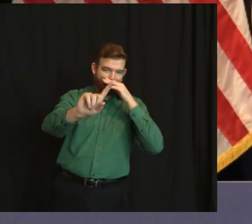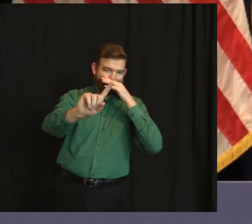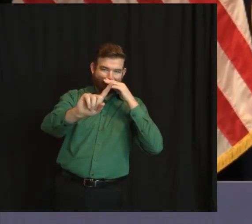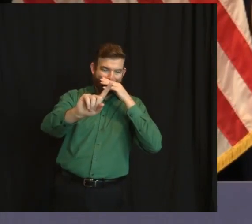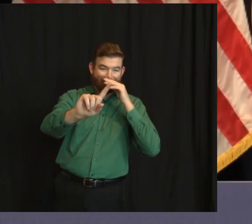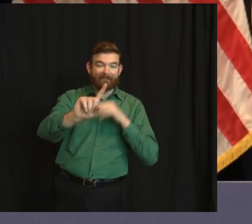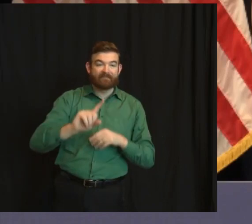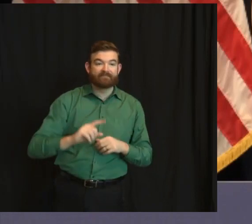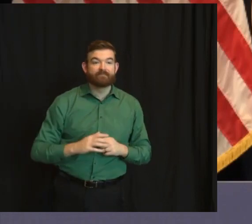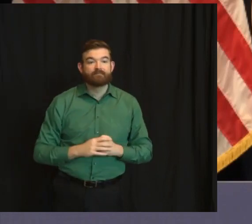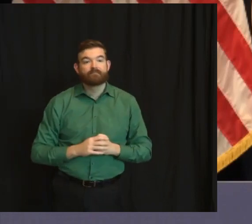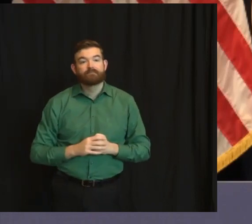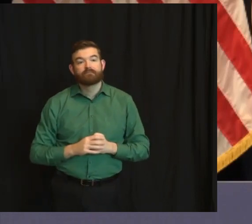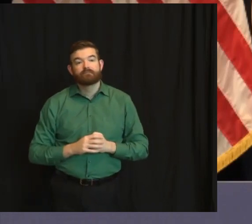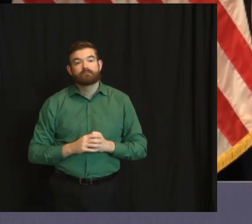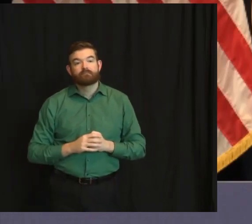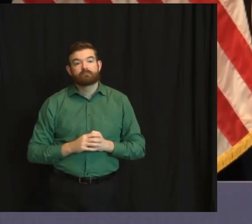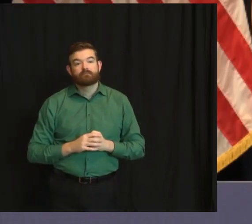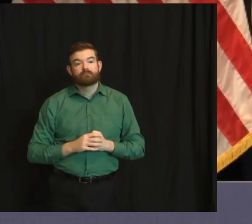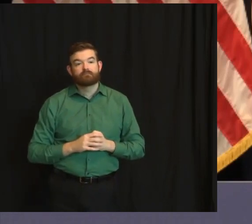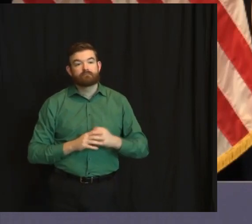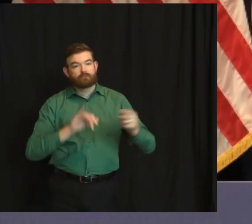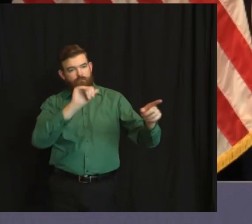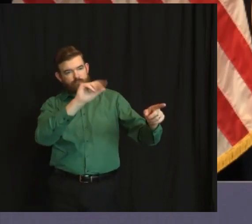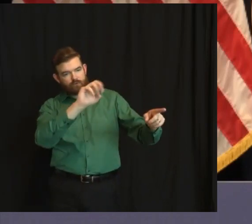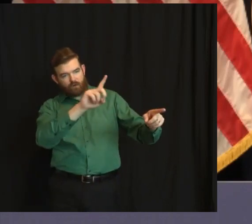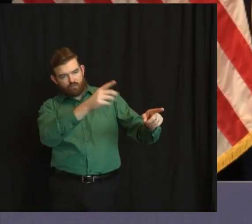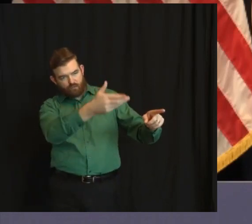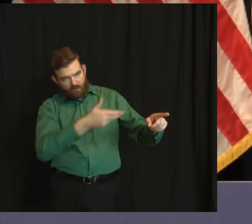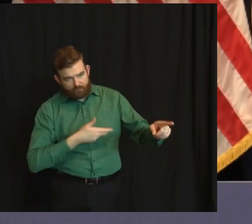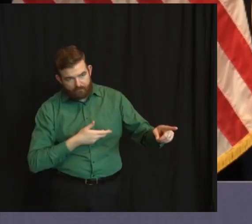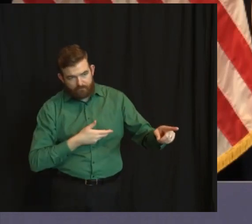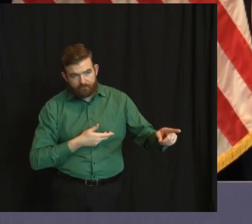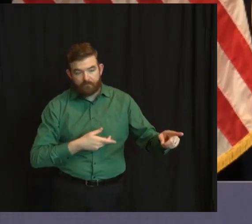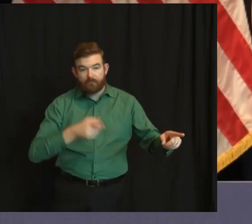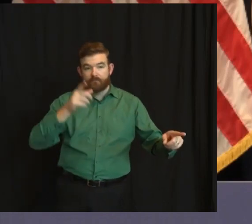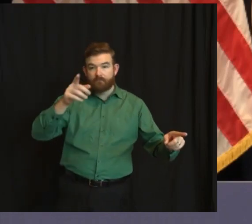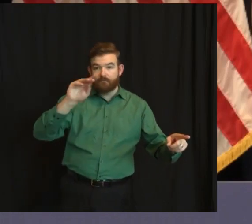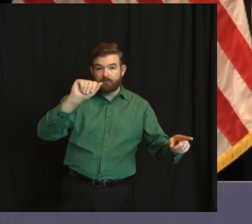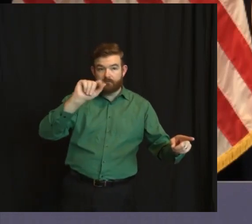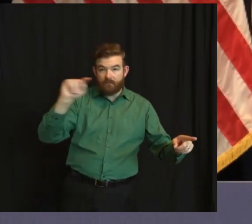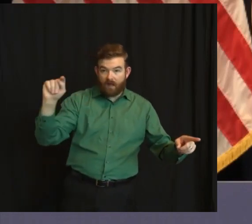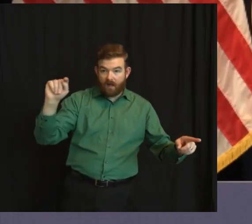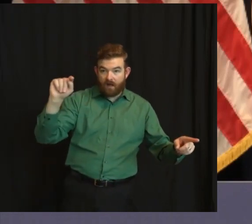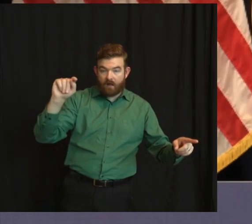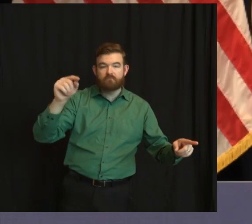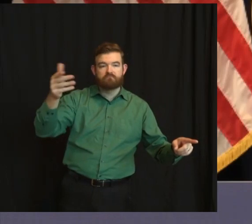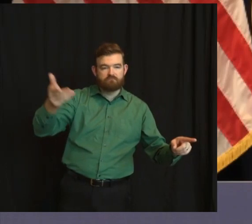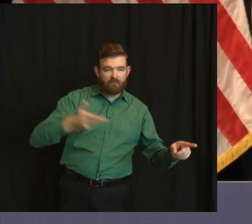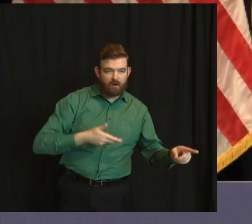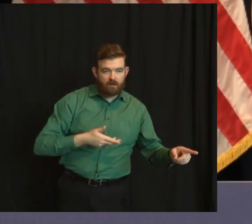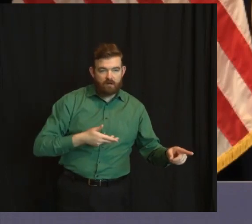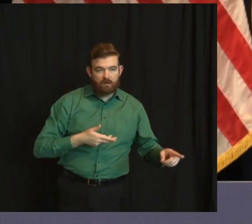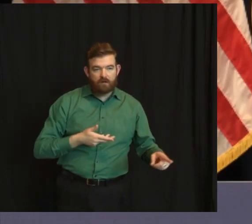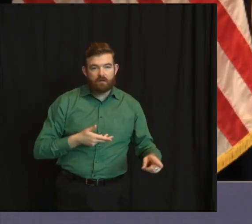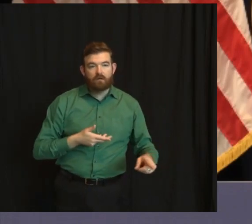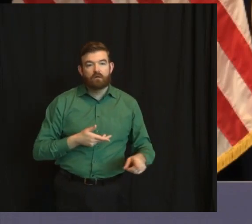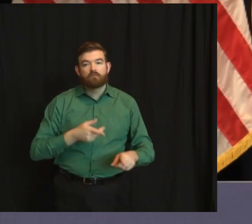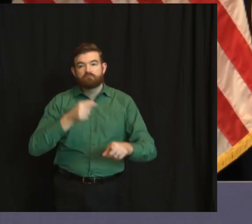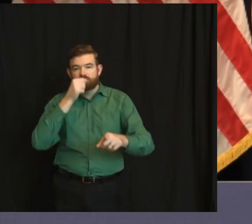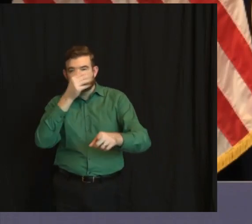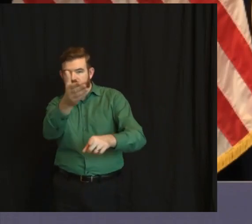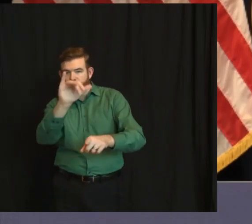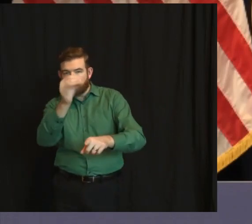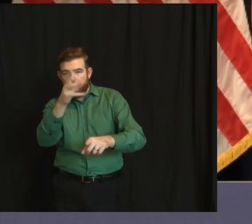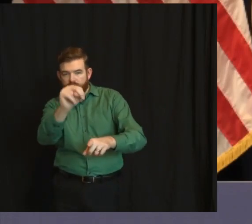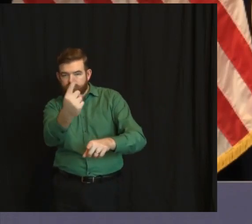earlier. I also now want to welcome Matt Placken, Chief Counsel. Matt, good to have you back here. John, you're up to bat. A couple of things from this week. Can we get